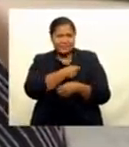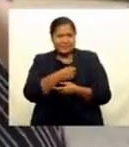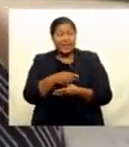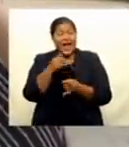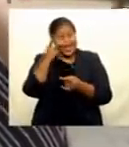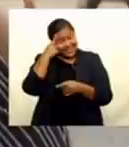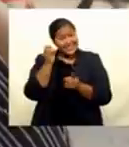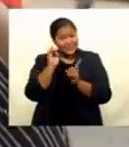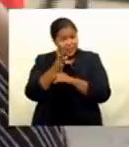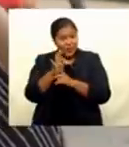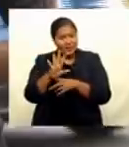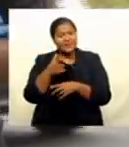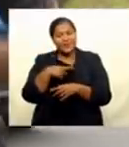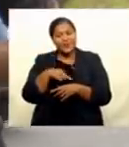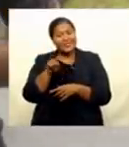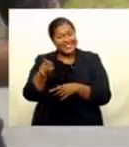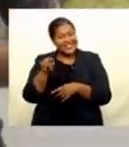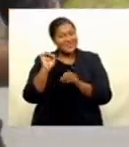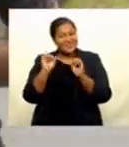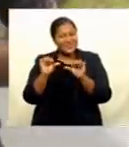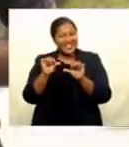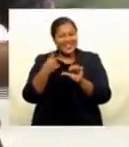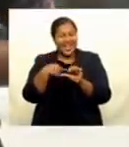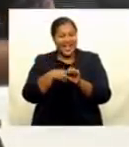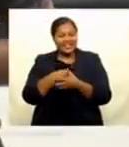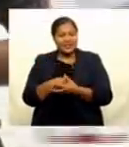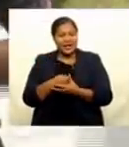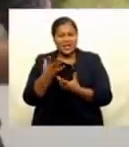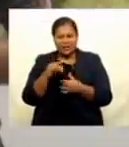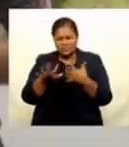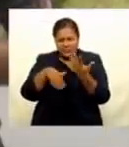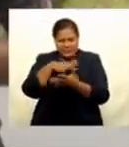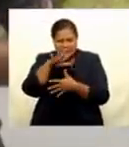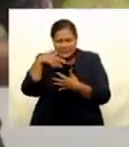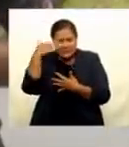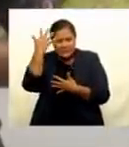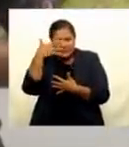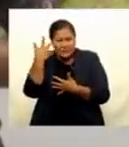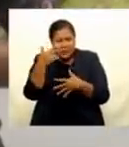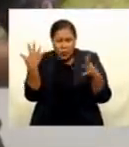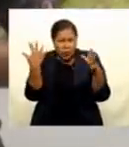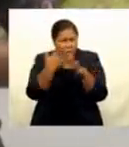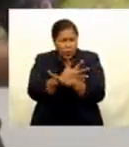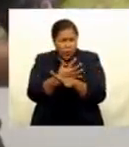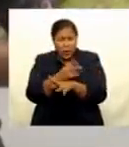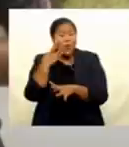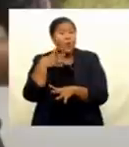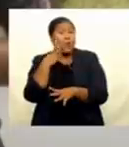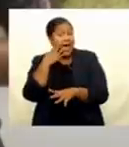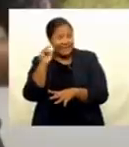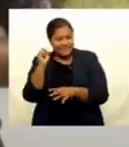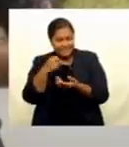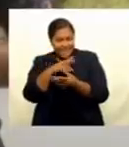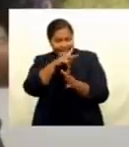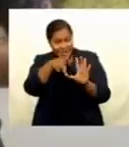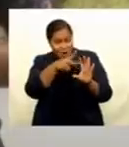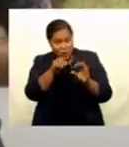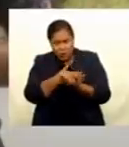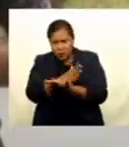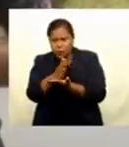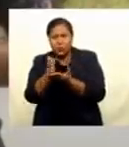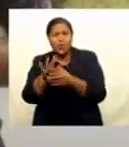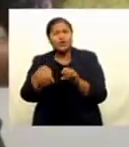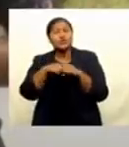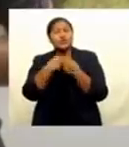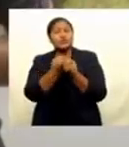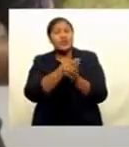vaccine because it's there to protect us. There were mixed reactions from the general public after videos of these conspiracy theories went viral on